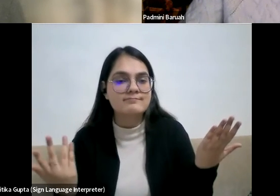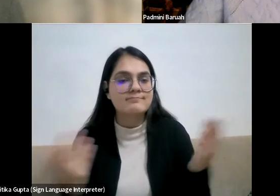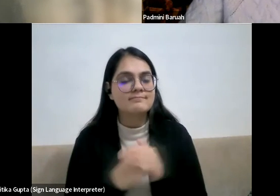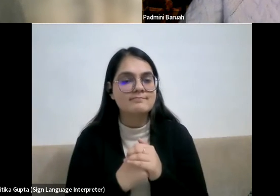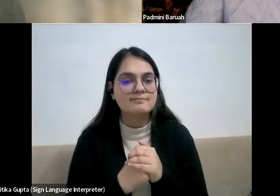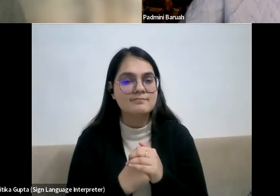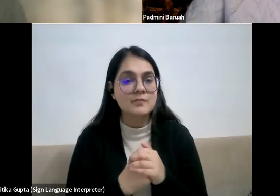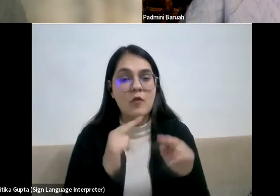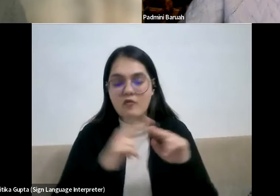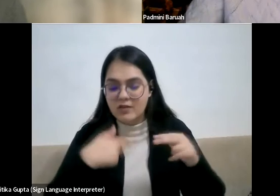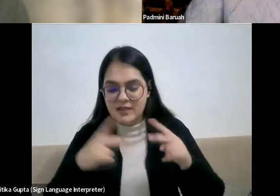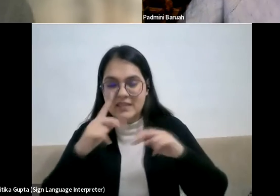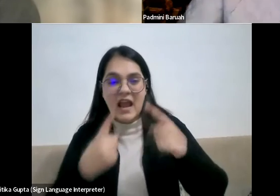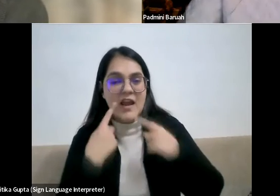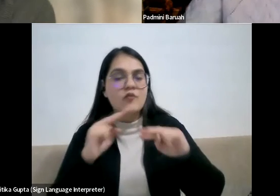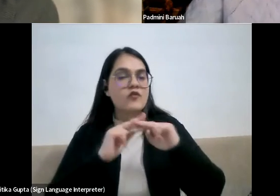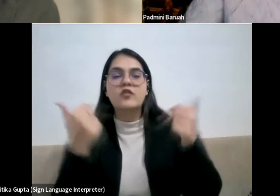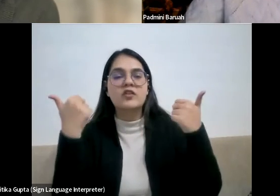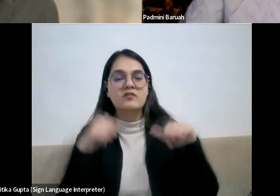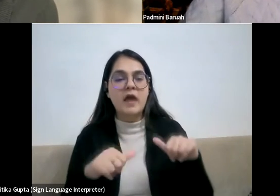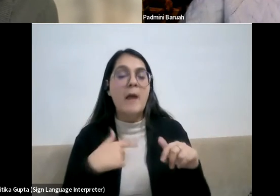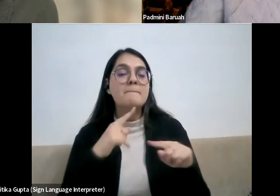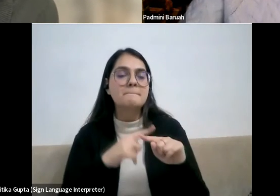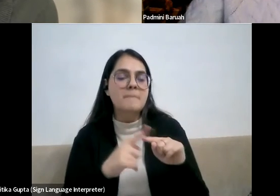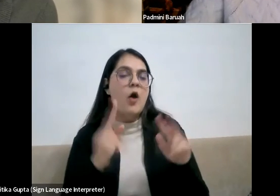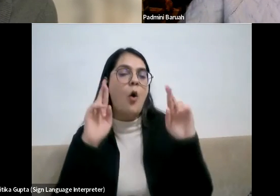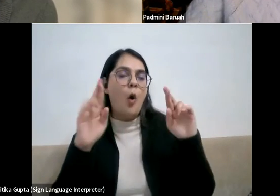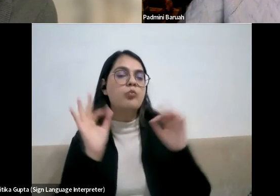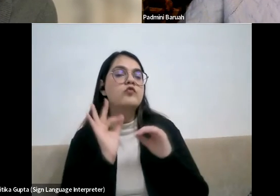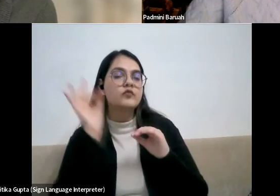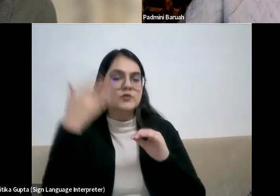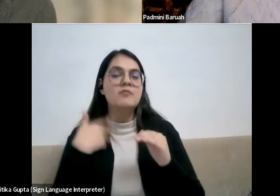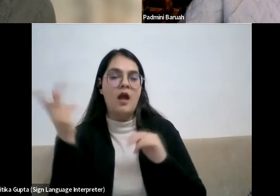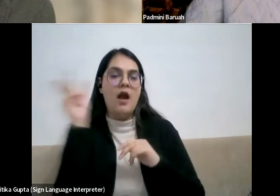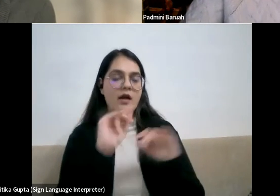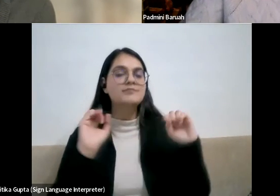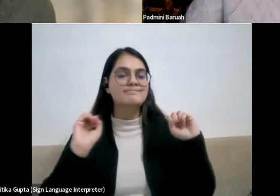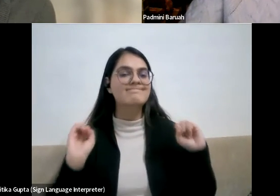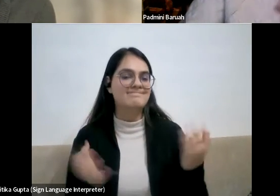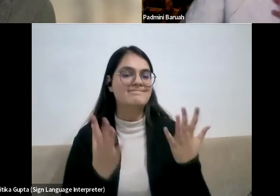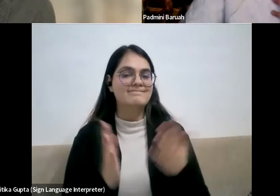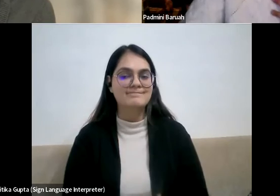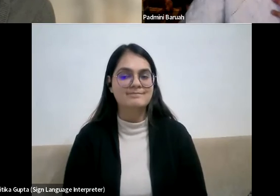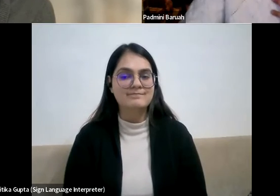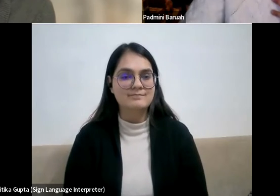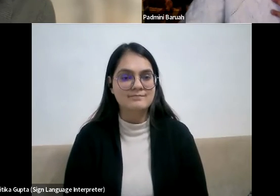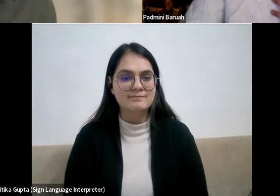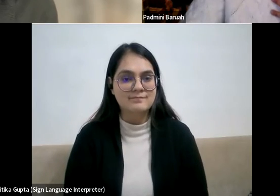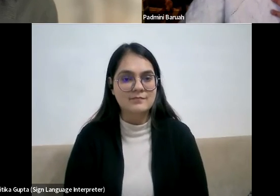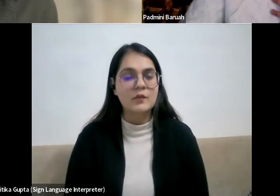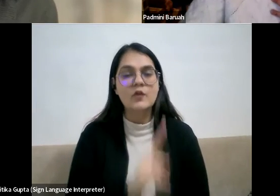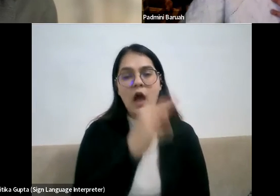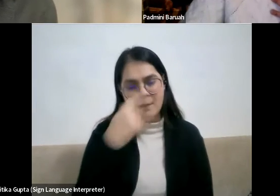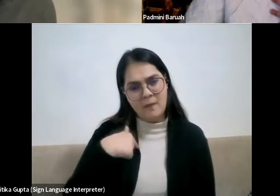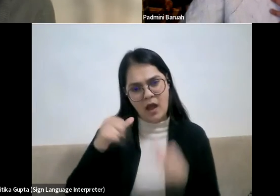kind of pursue these interviews, though hopefully in the future, maybe I'll get into that. Did I answer your question, or did I go